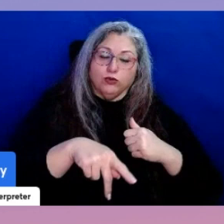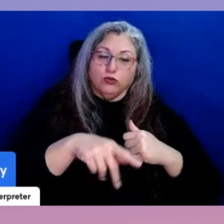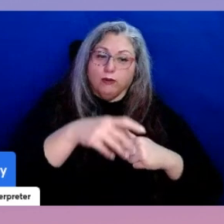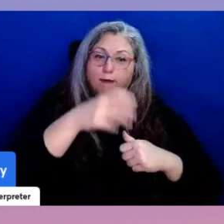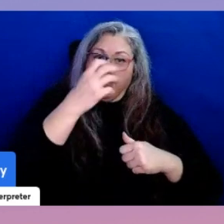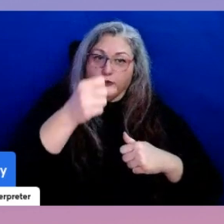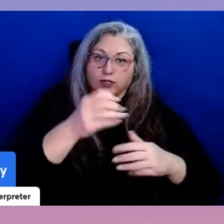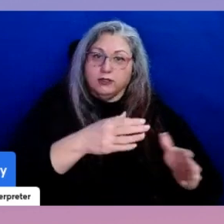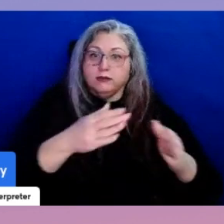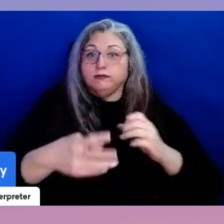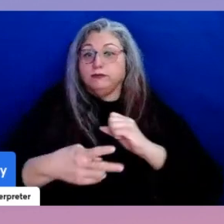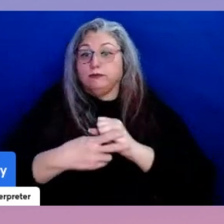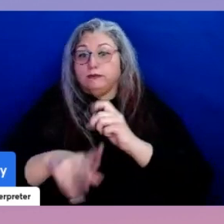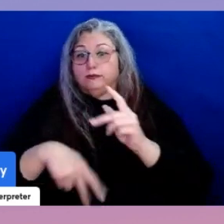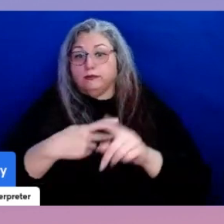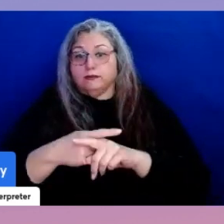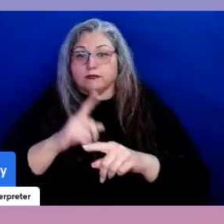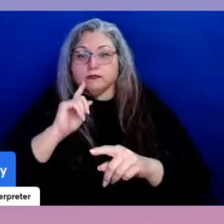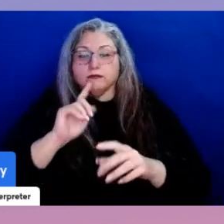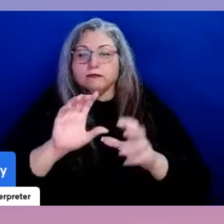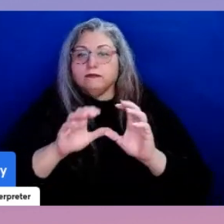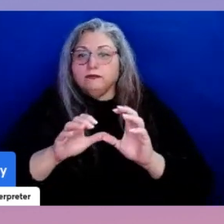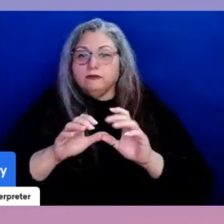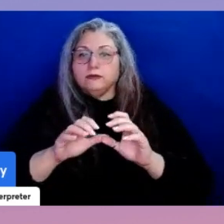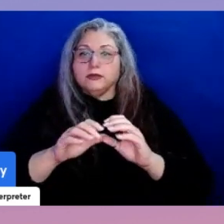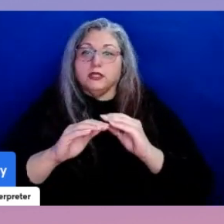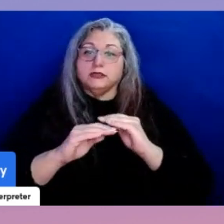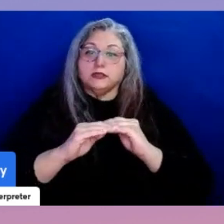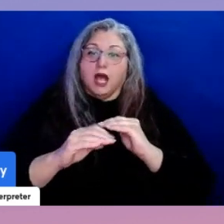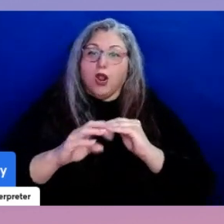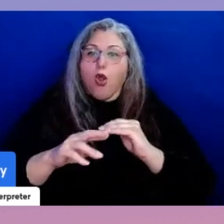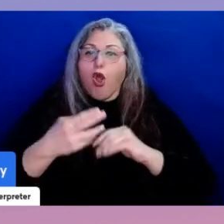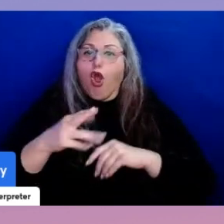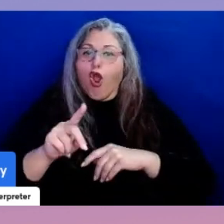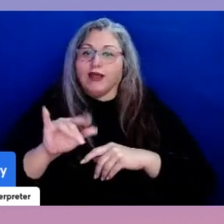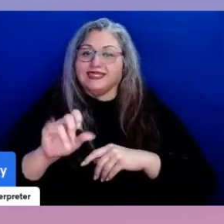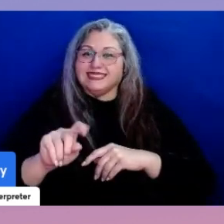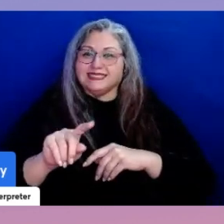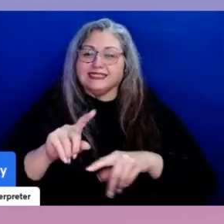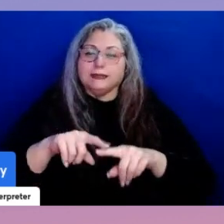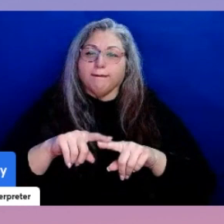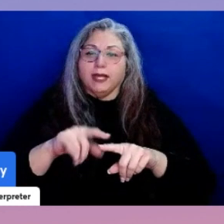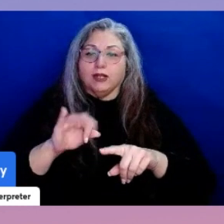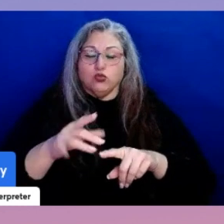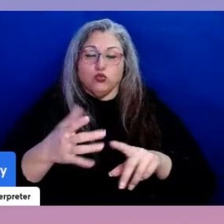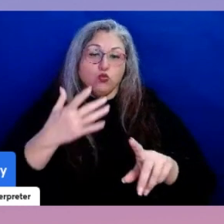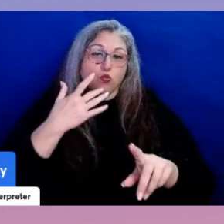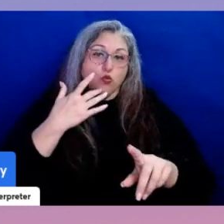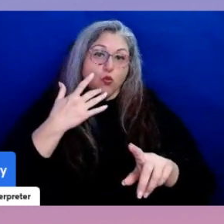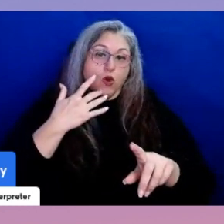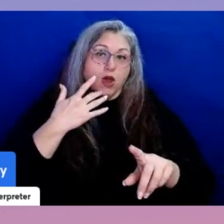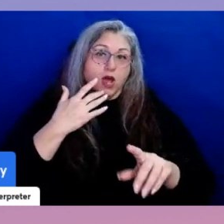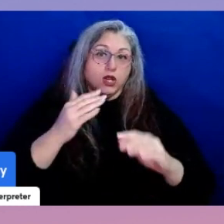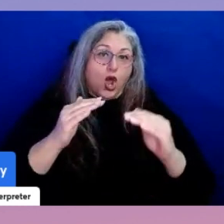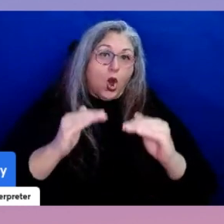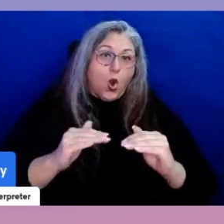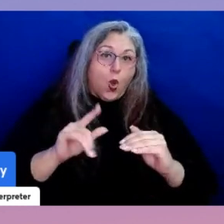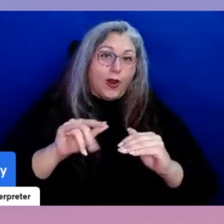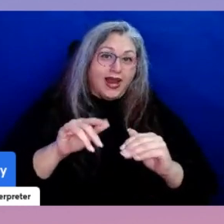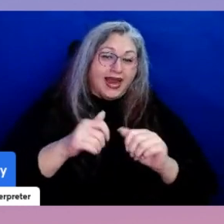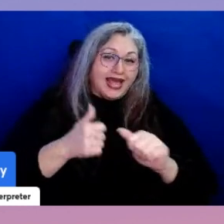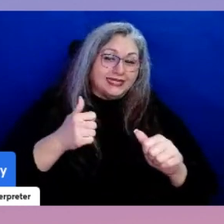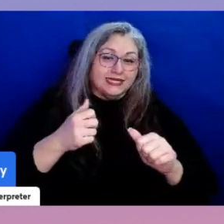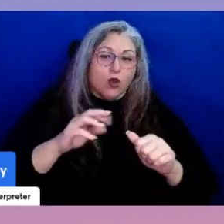type for configuring solid state or hard disk drives, depending on whether you want low latency or low cost,